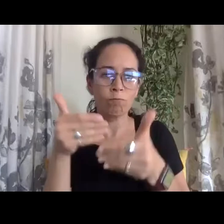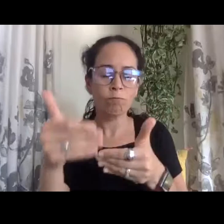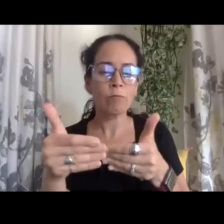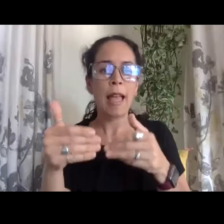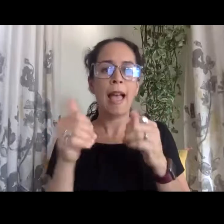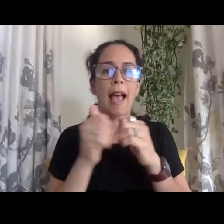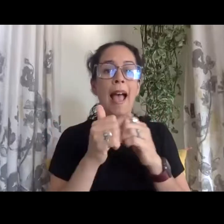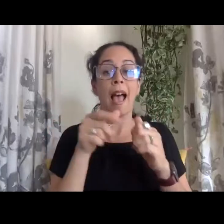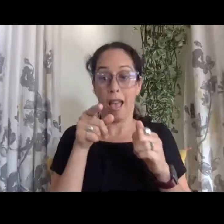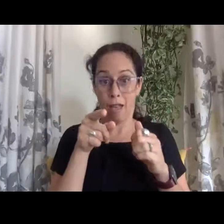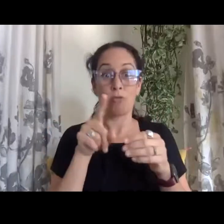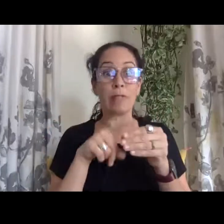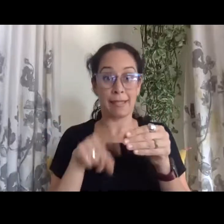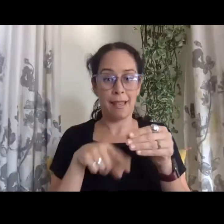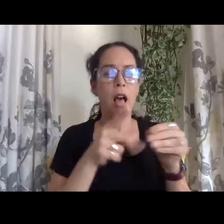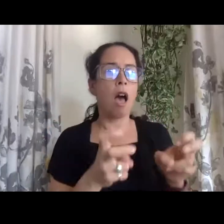results onto Primary.health.